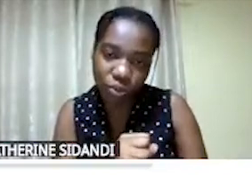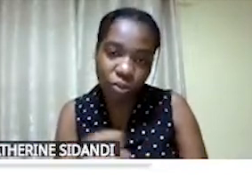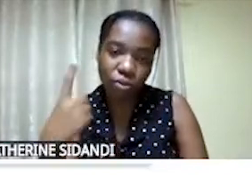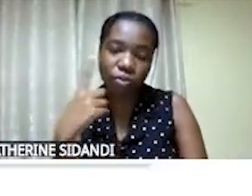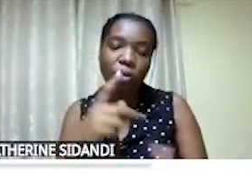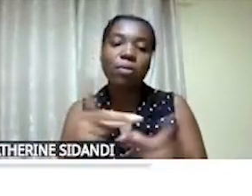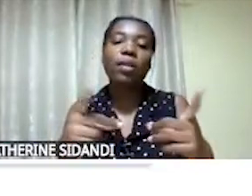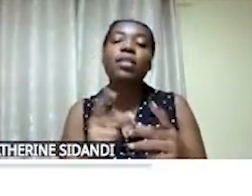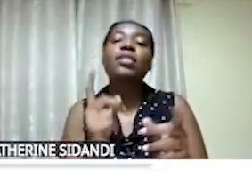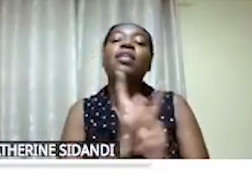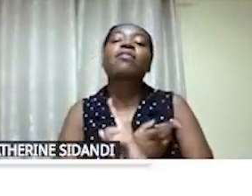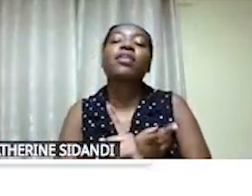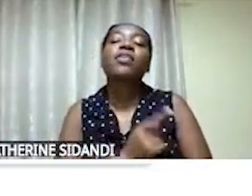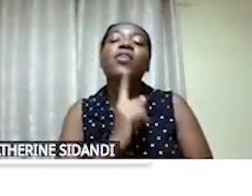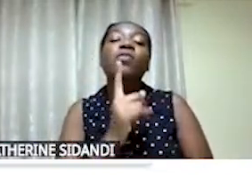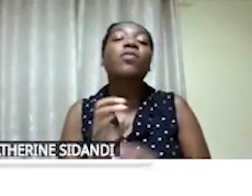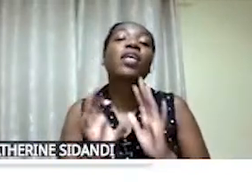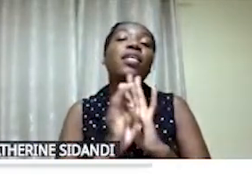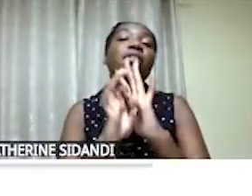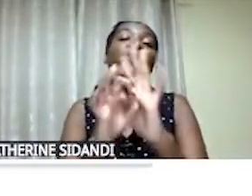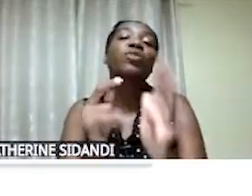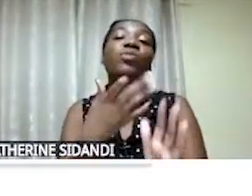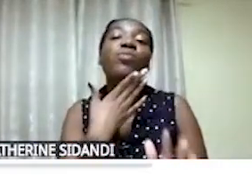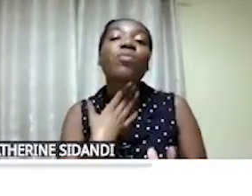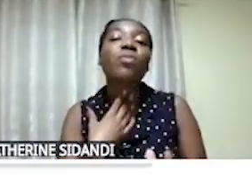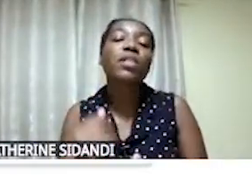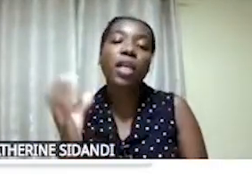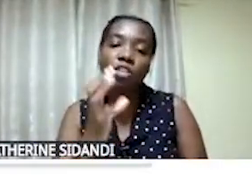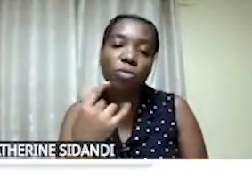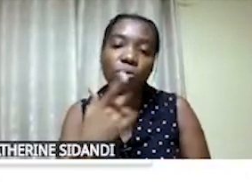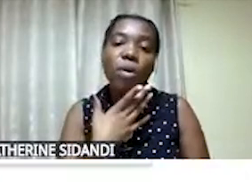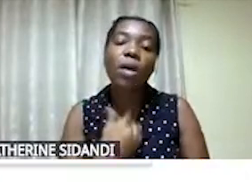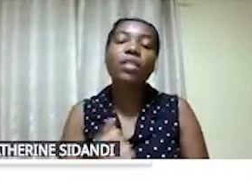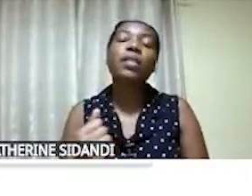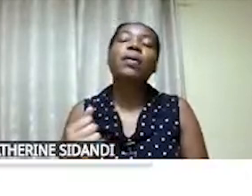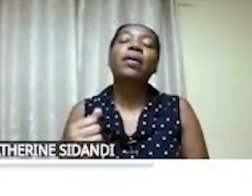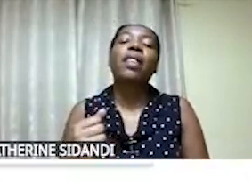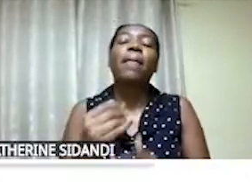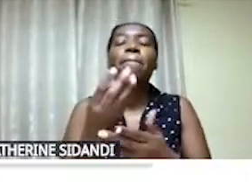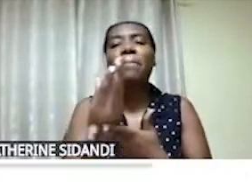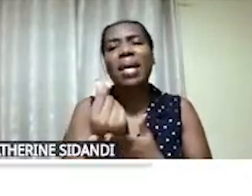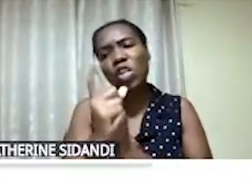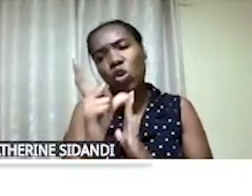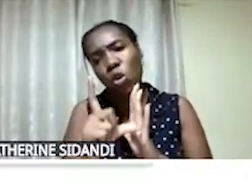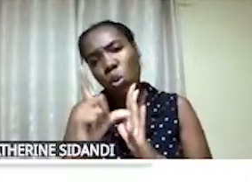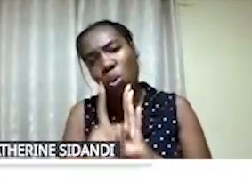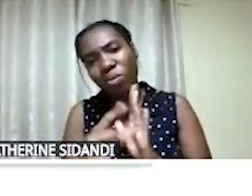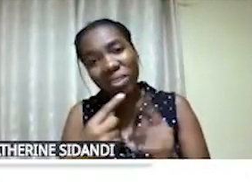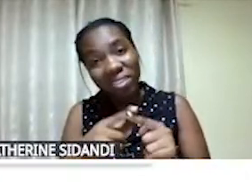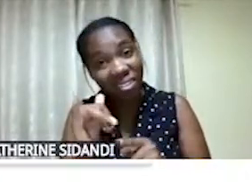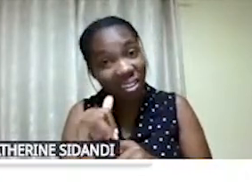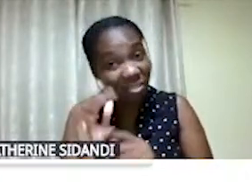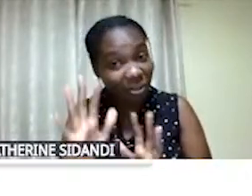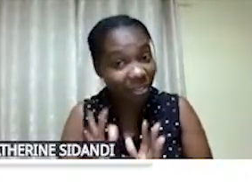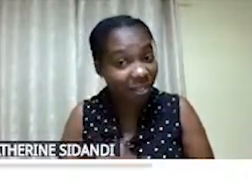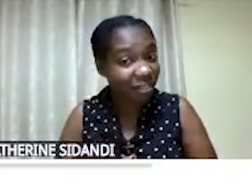So, for example, you want to say customers want lower prices. But is that the case really? Perhaps they're willing